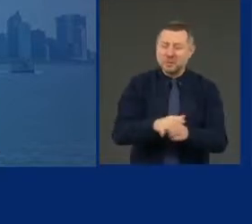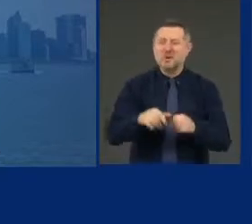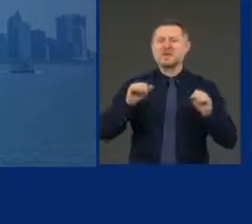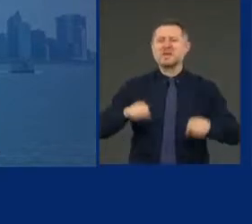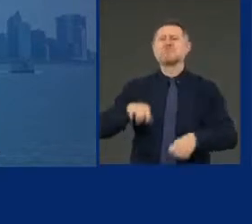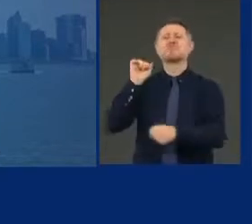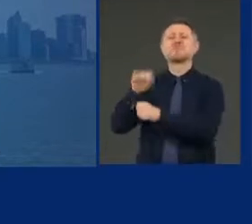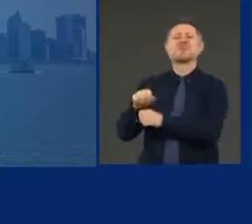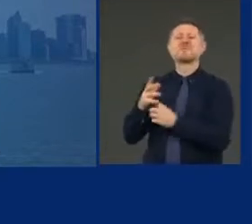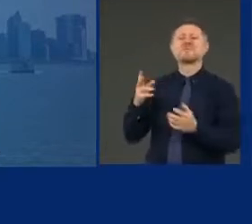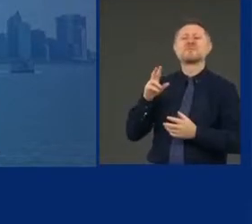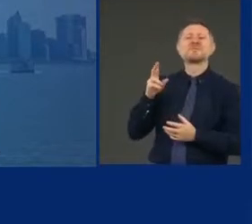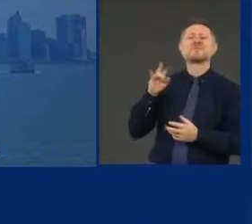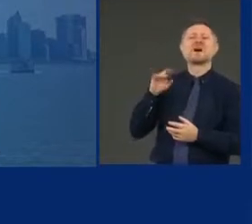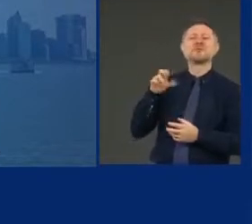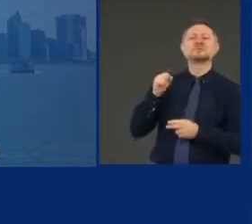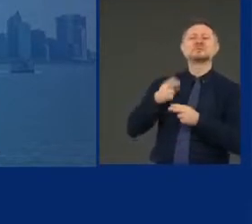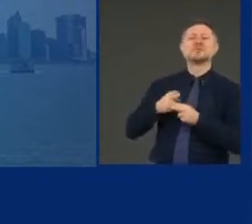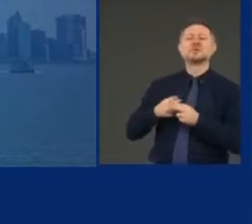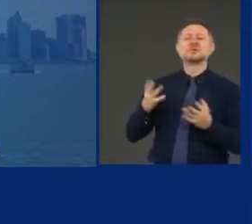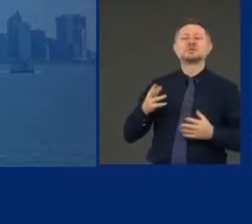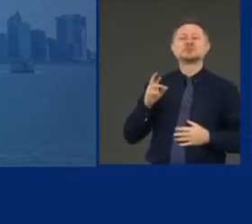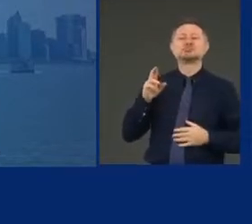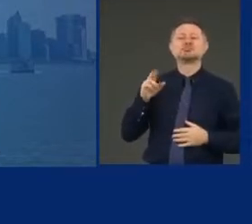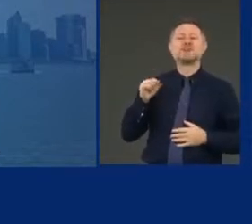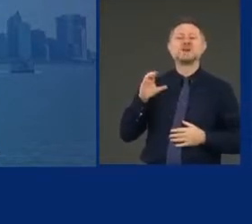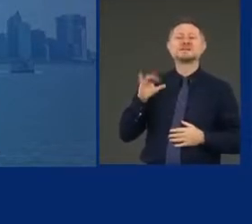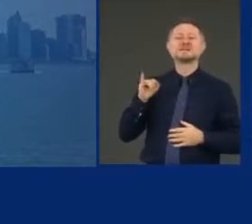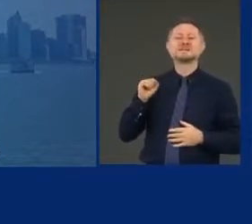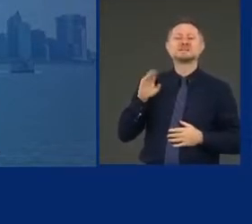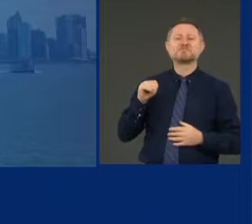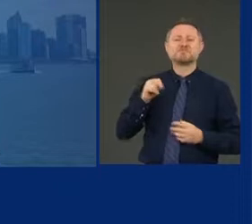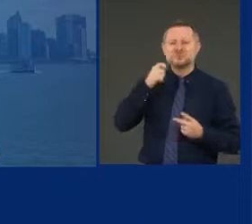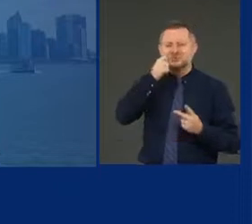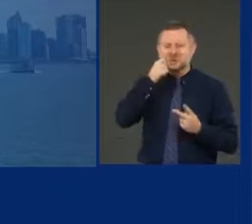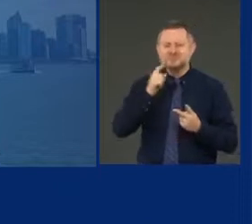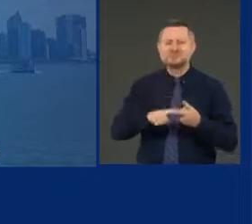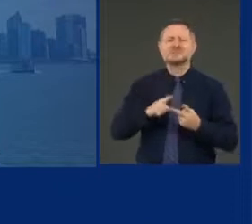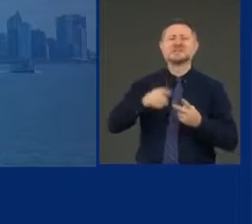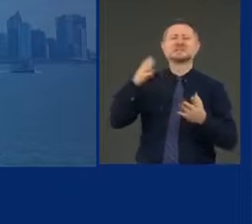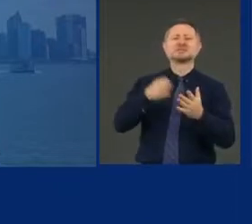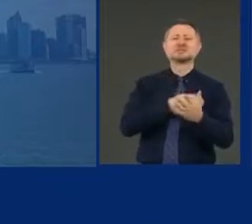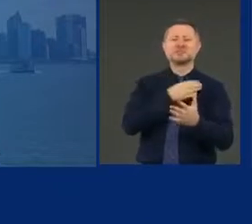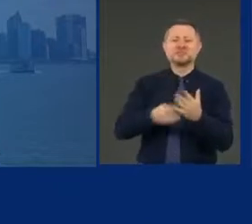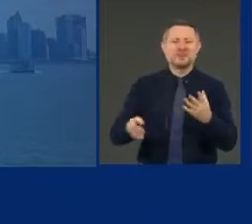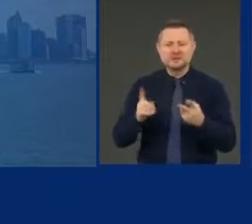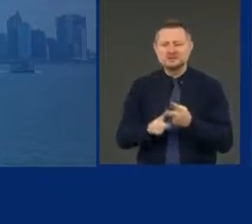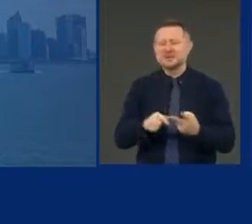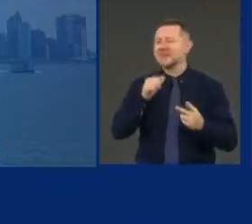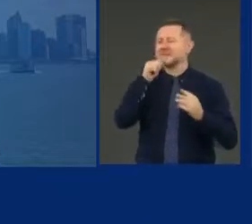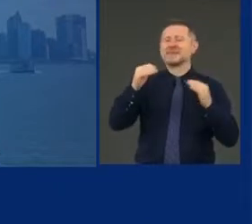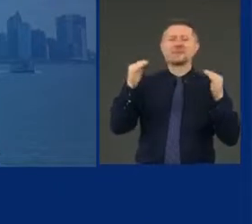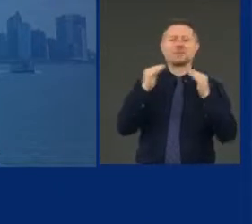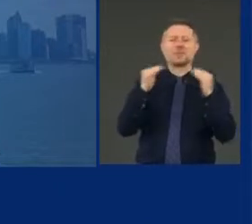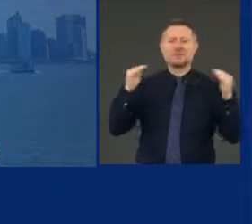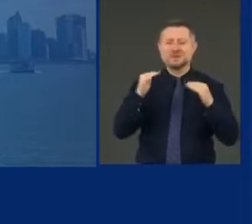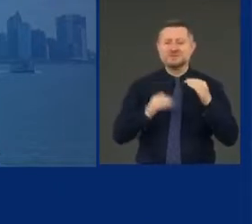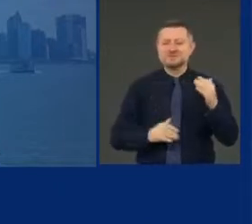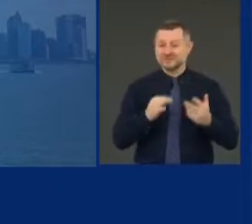of discrimination, we can beat the virus of inequality. If we can beat this virus, we can beat